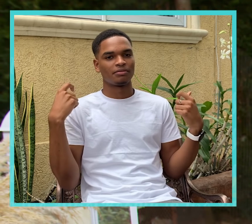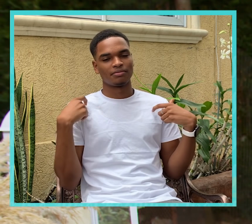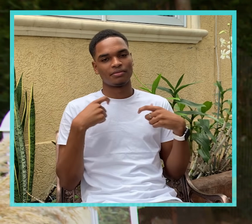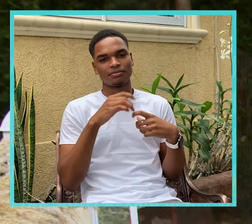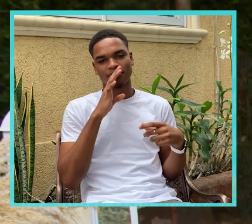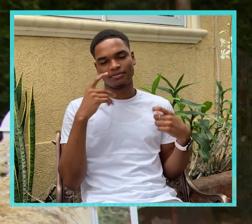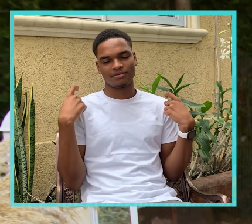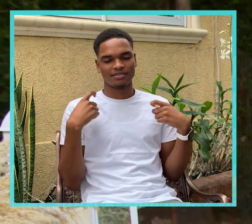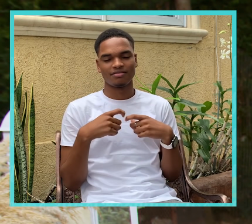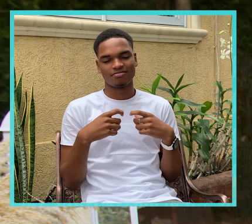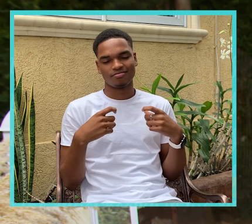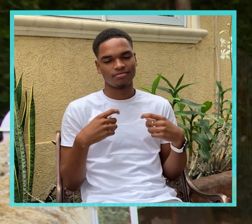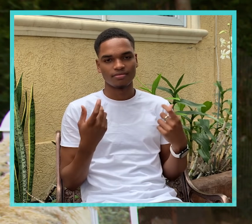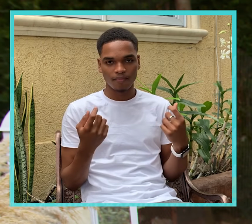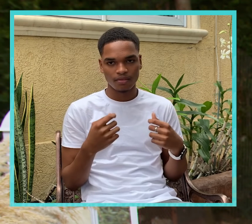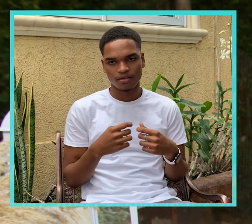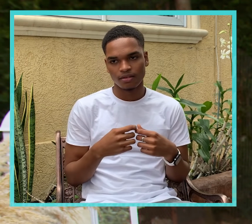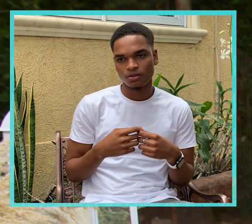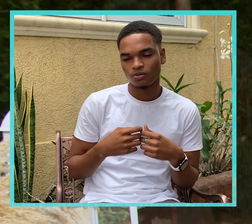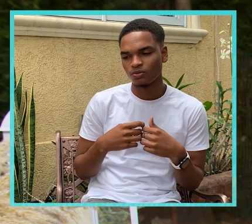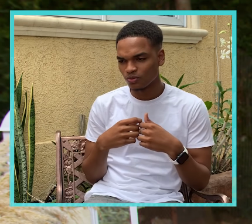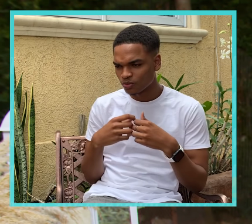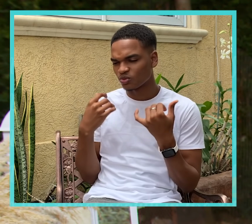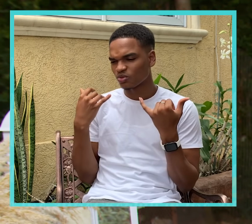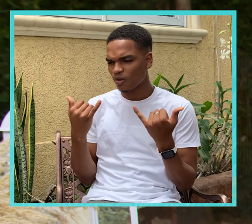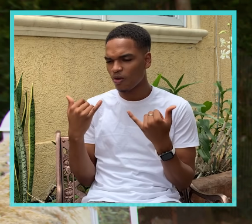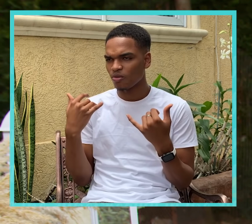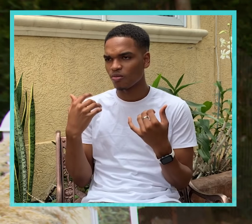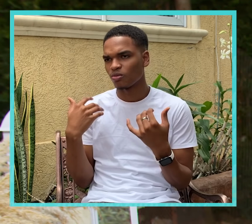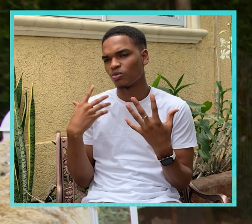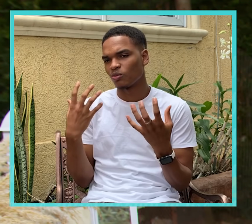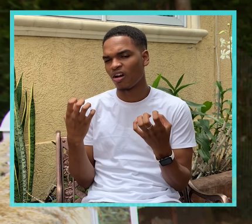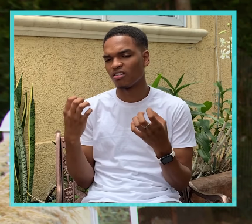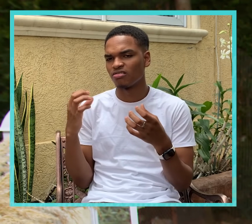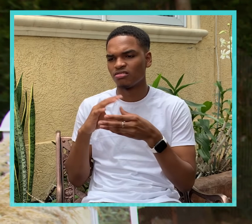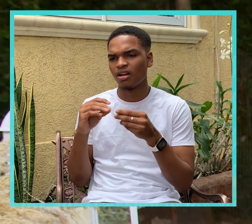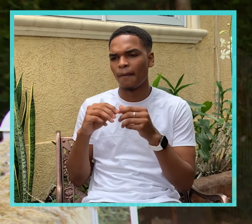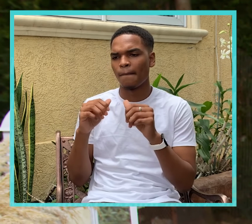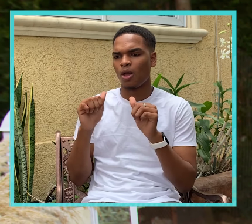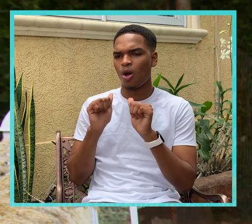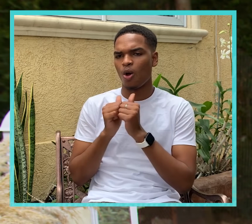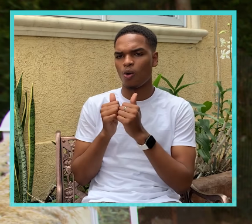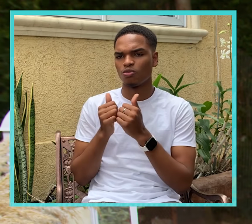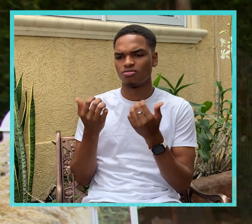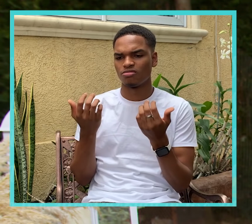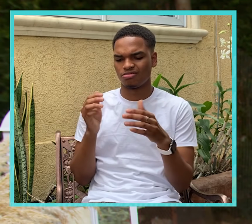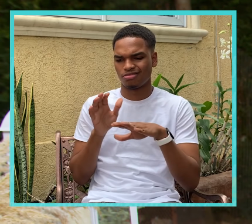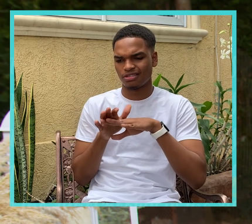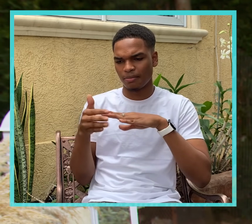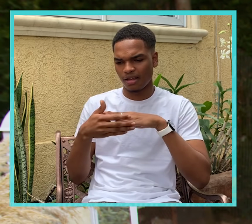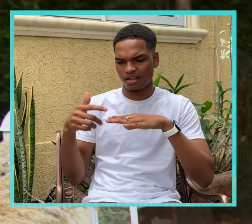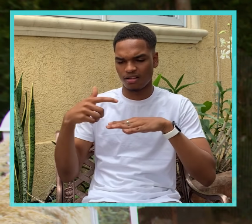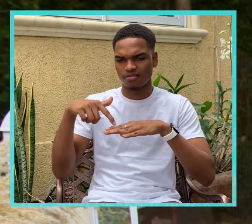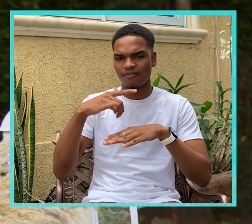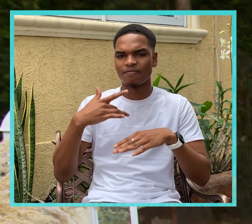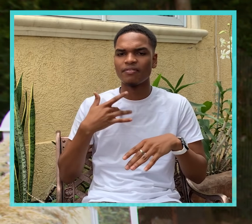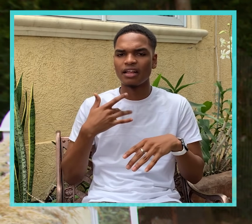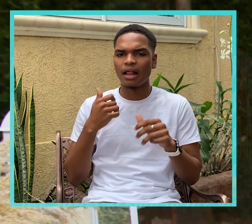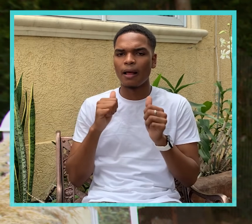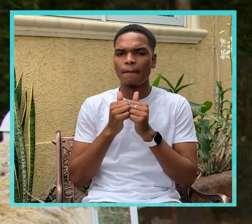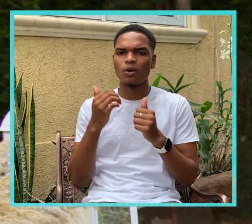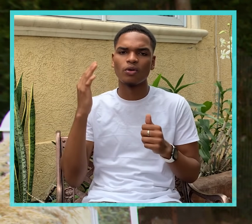a bit about Jamaica and how Jamaica responds to the deaf community and